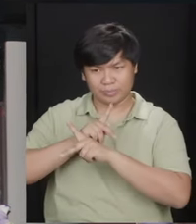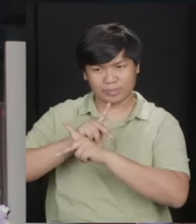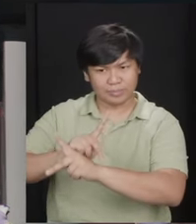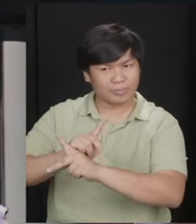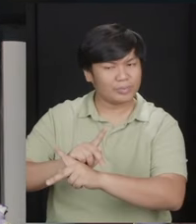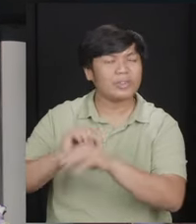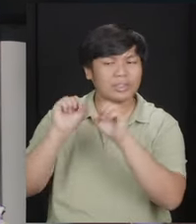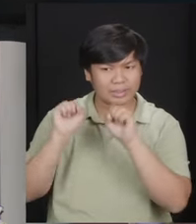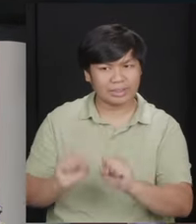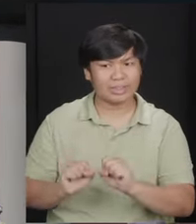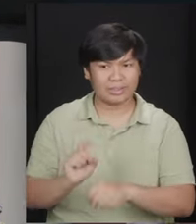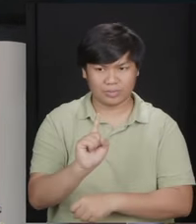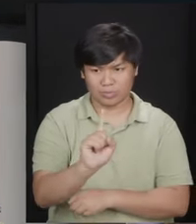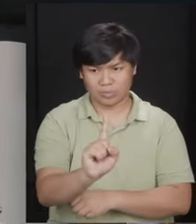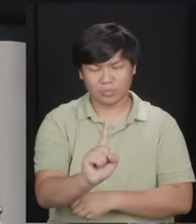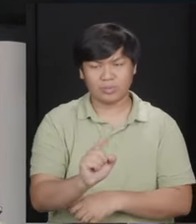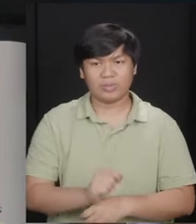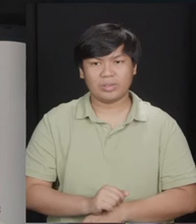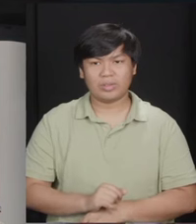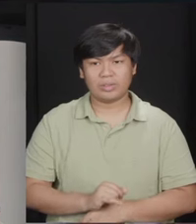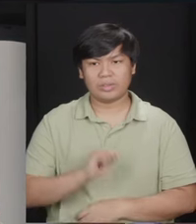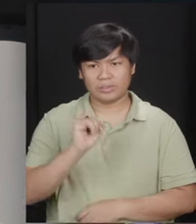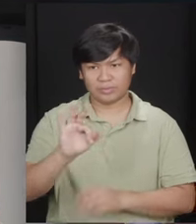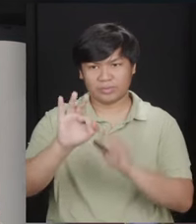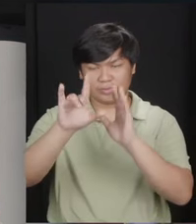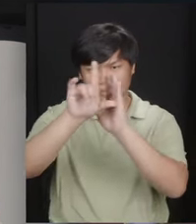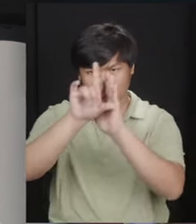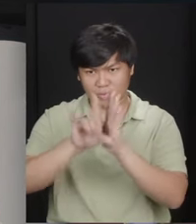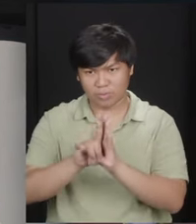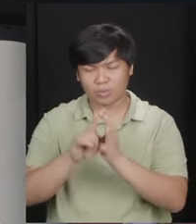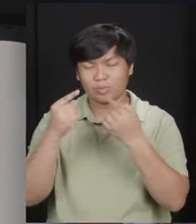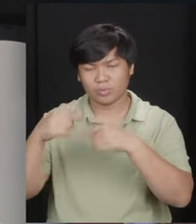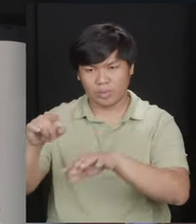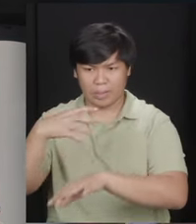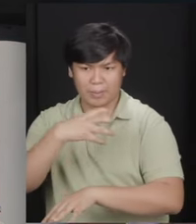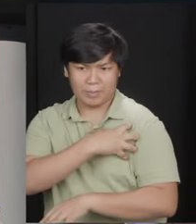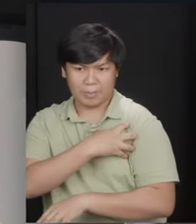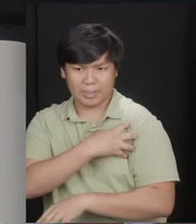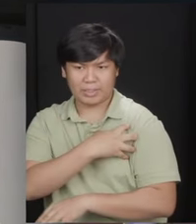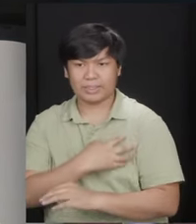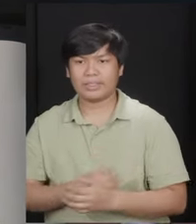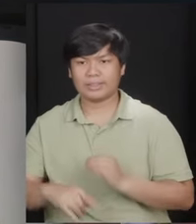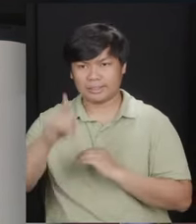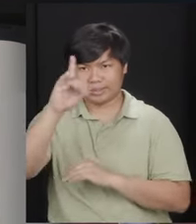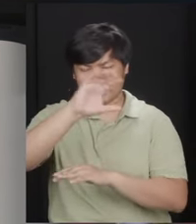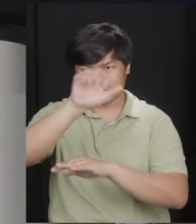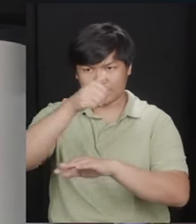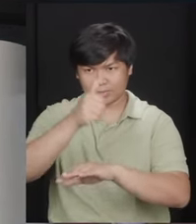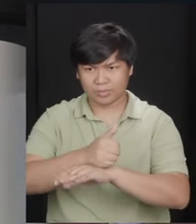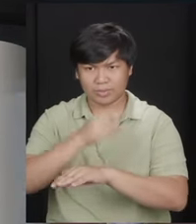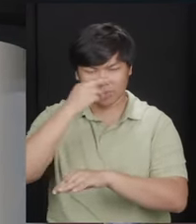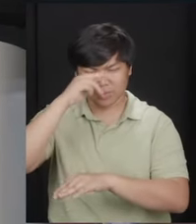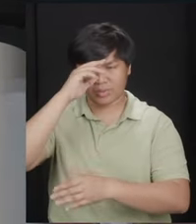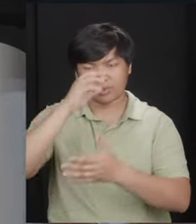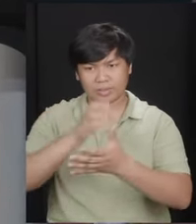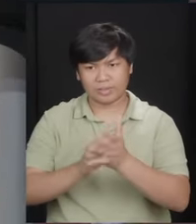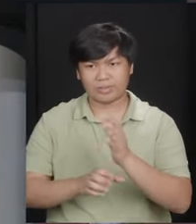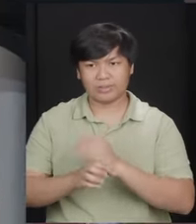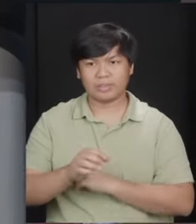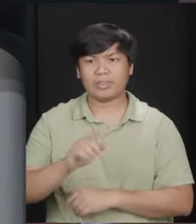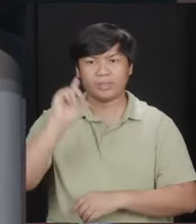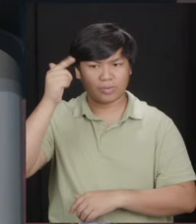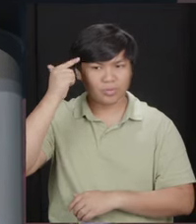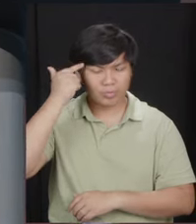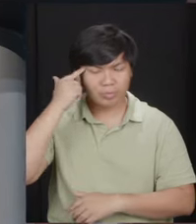reasonable if you're alone. If you have recourse to the law, turn to the police. That's why God instituted Romans 13, 1 to 7,